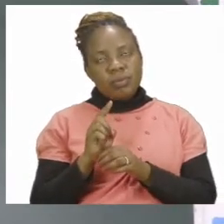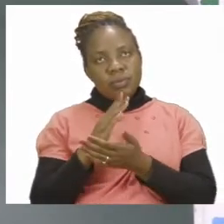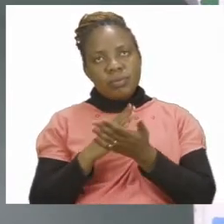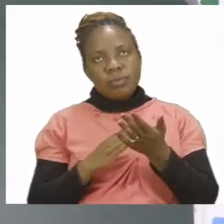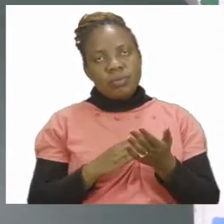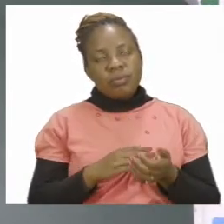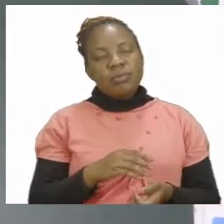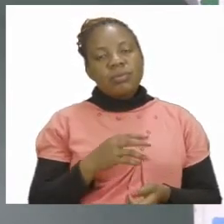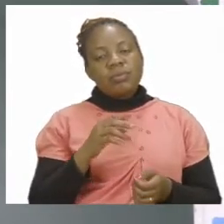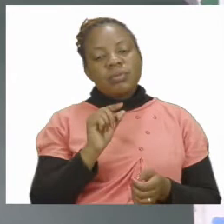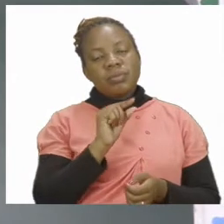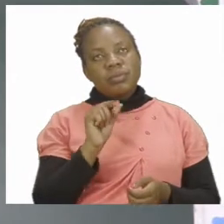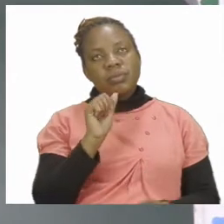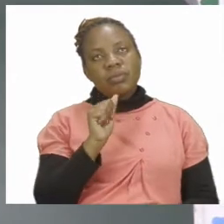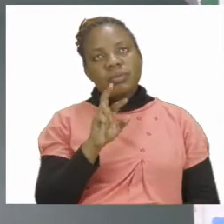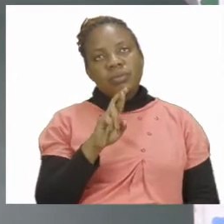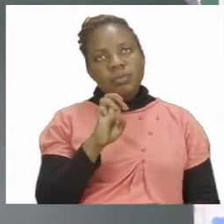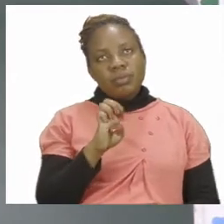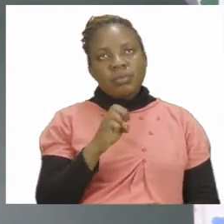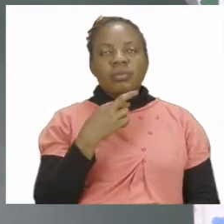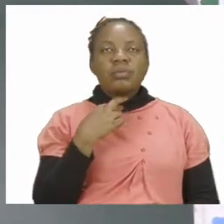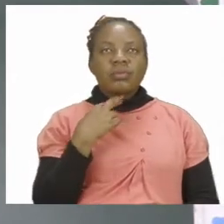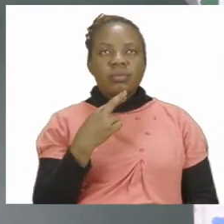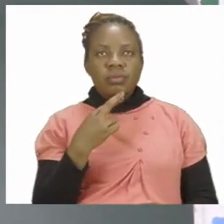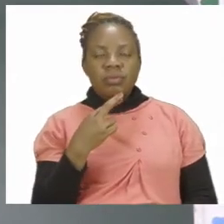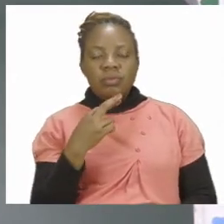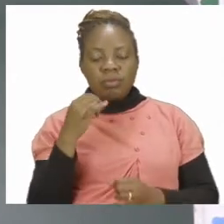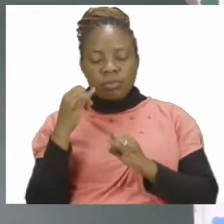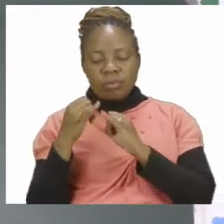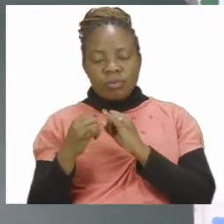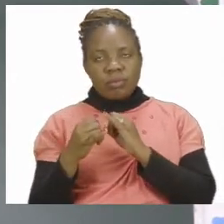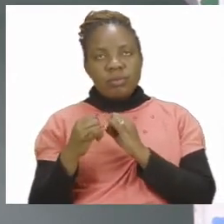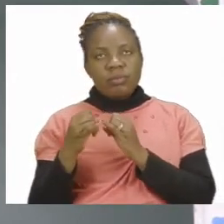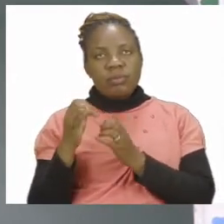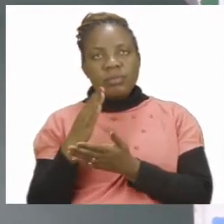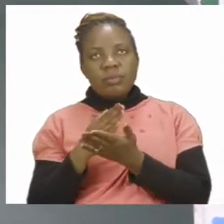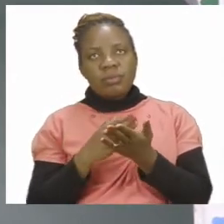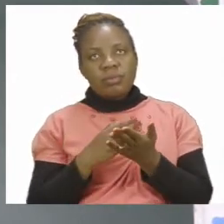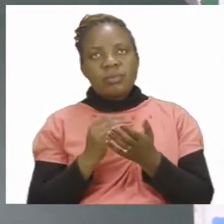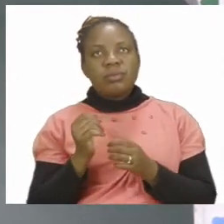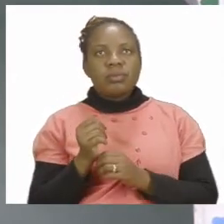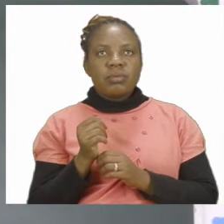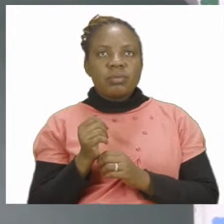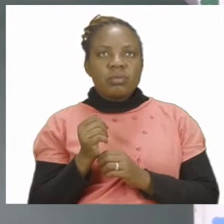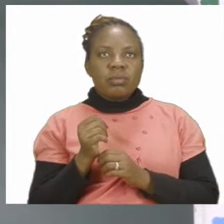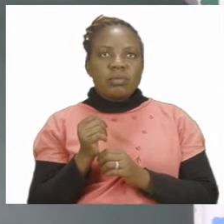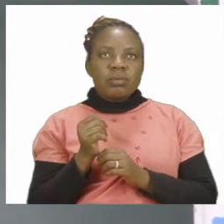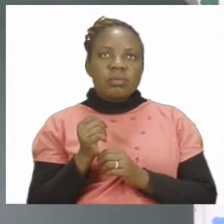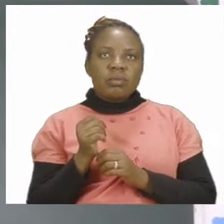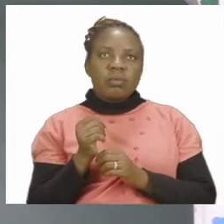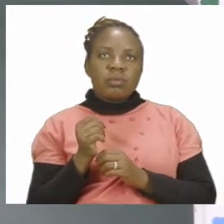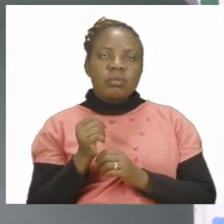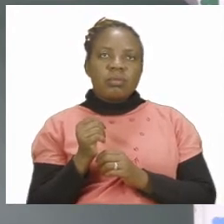word are. And the second part, once again, here you will see